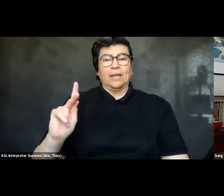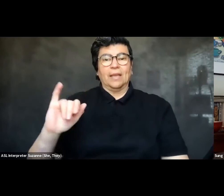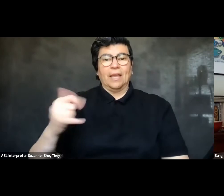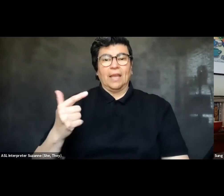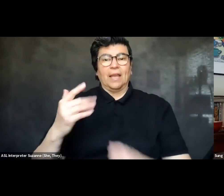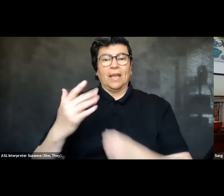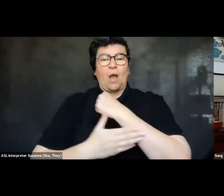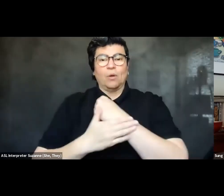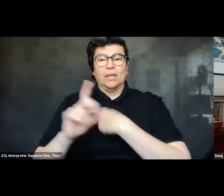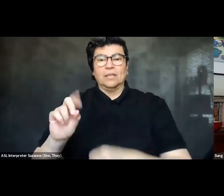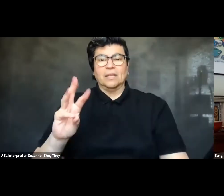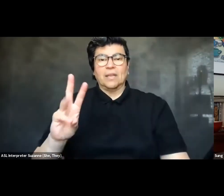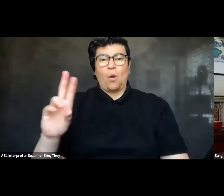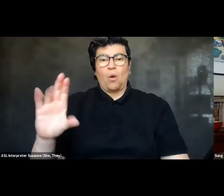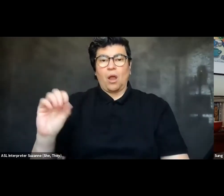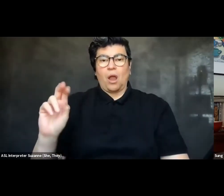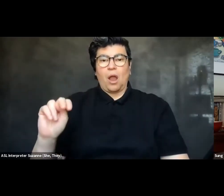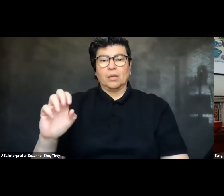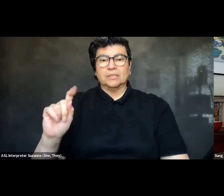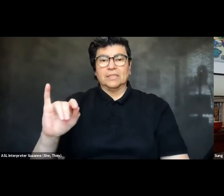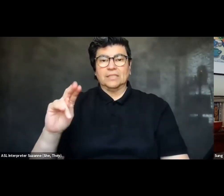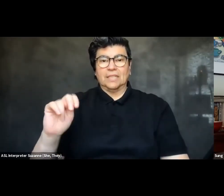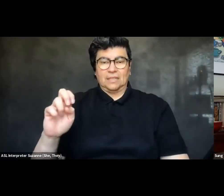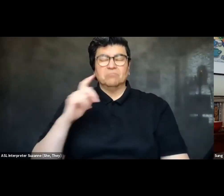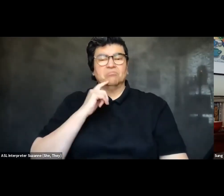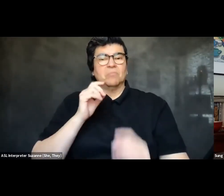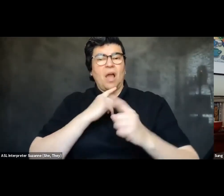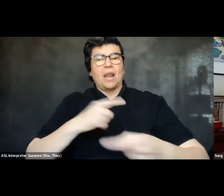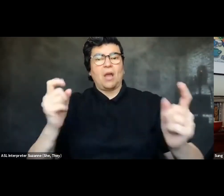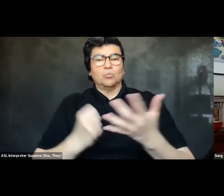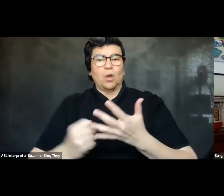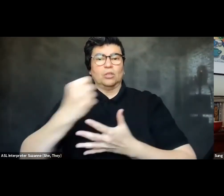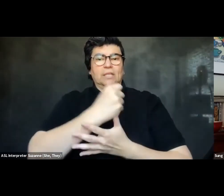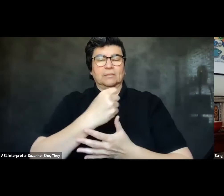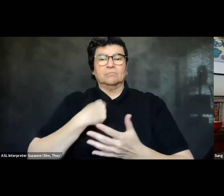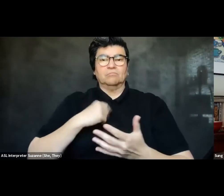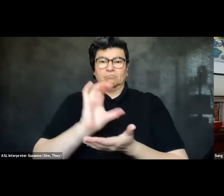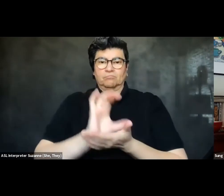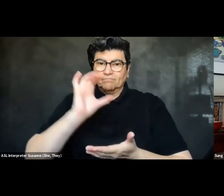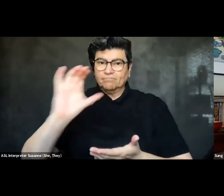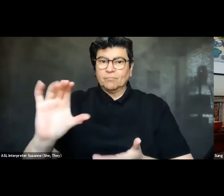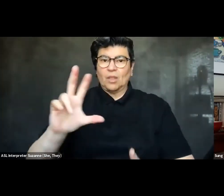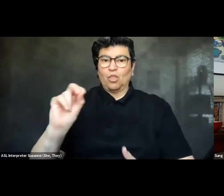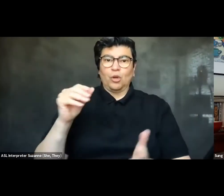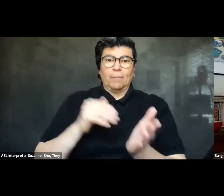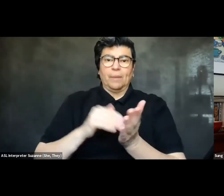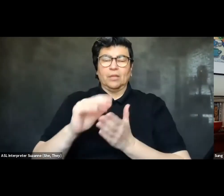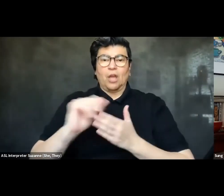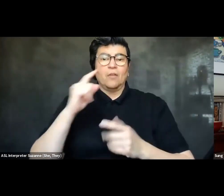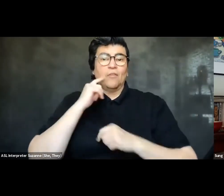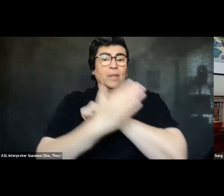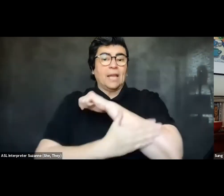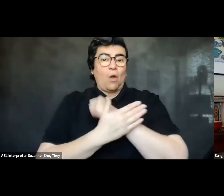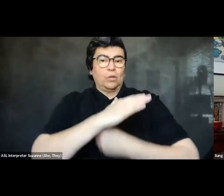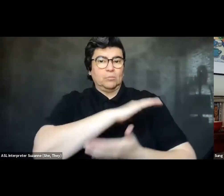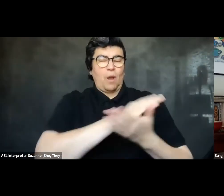Executive Dow Constantine announced his priority of allocating over $30 million from the county's share of the